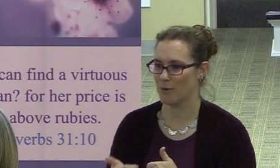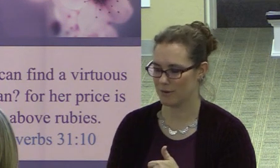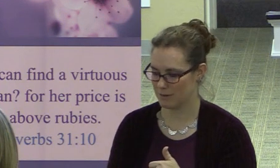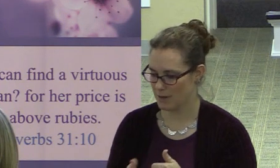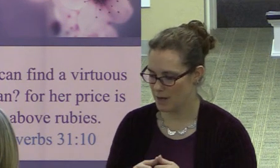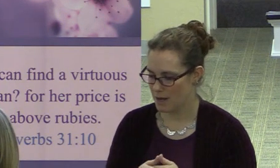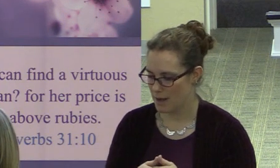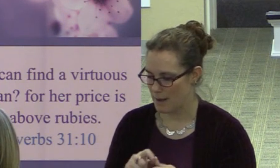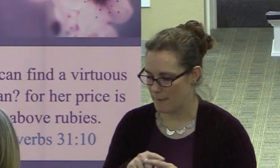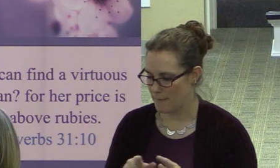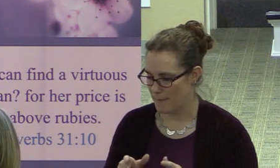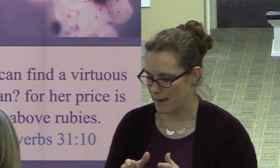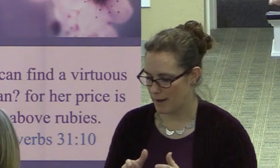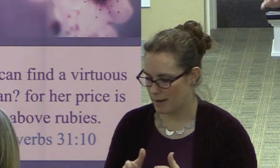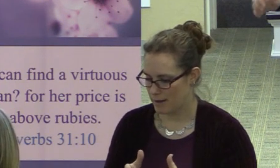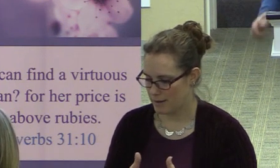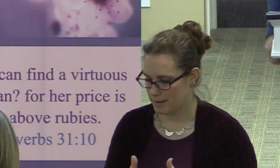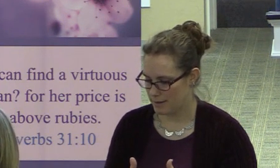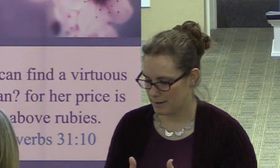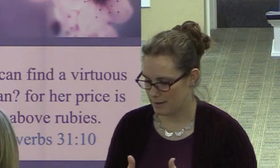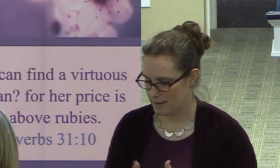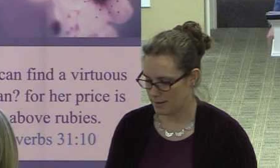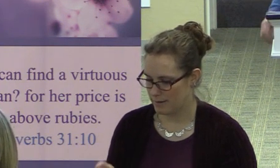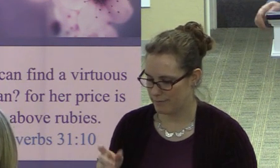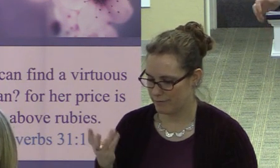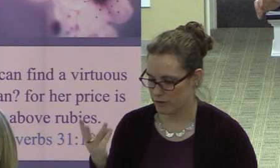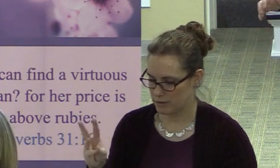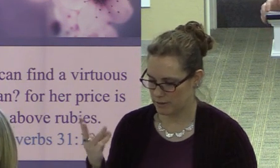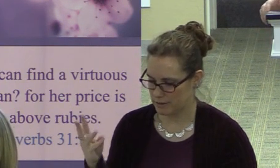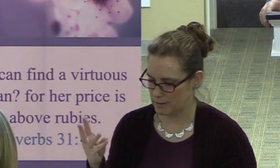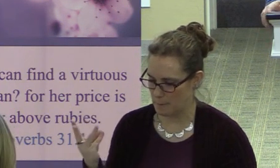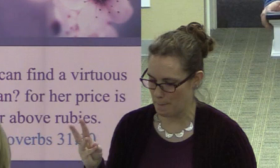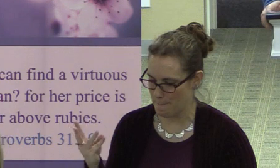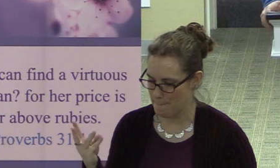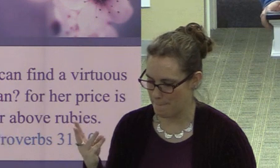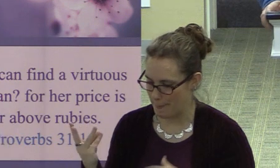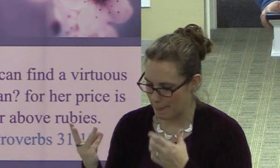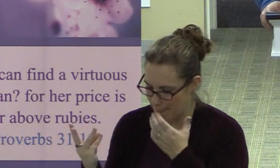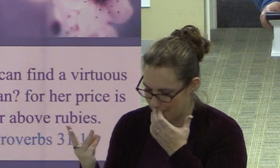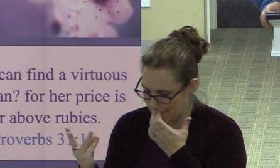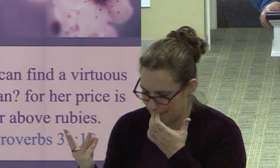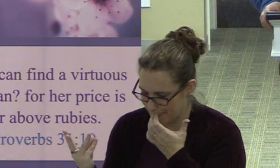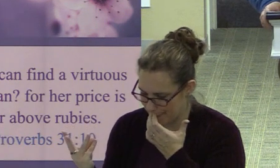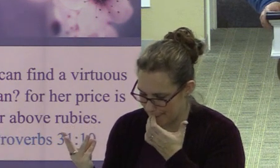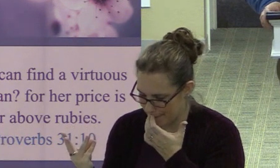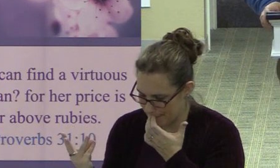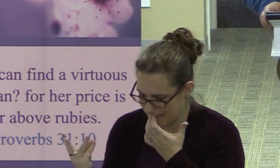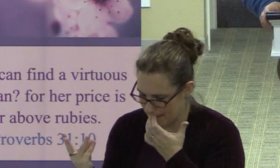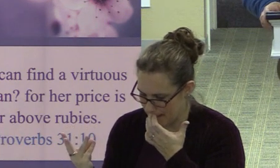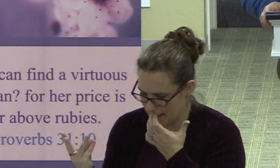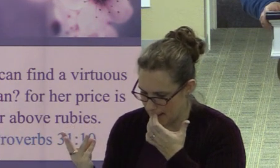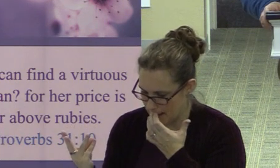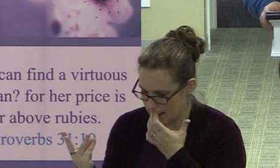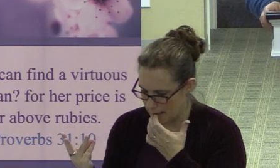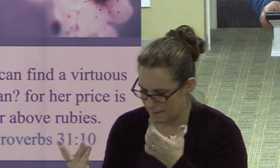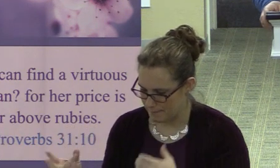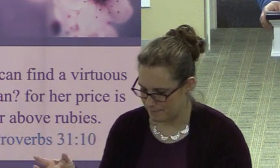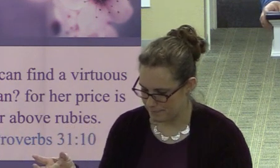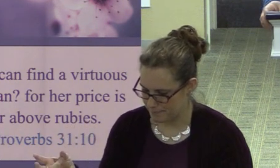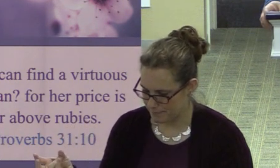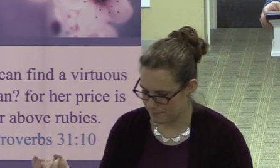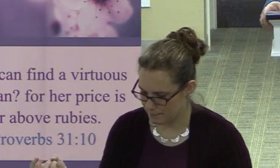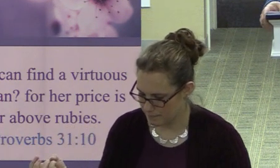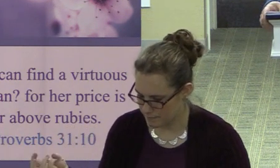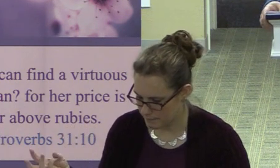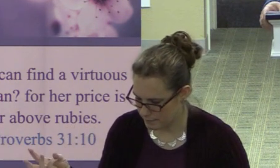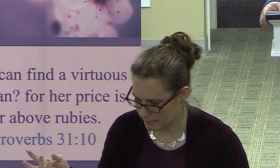But lift thou up thy rod and stretch out thy hand over the sea and divide it. And the children of Israel shall